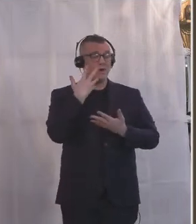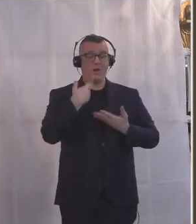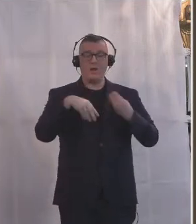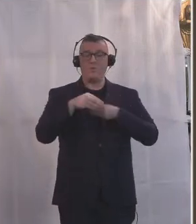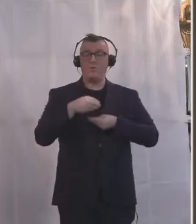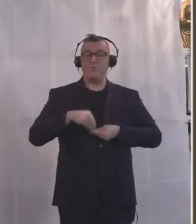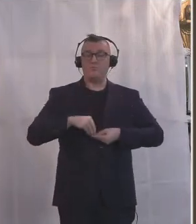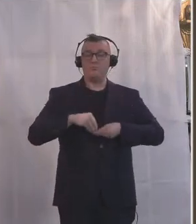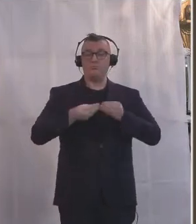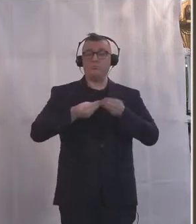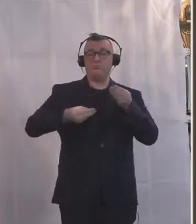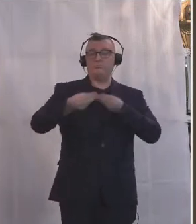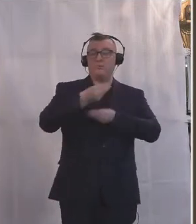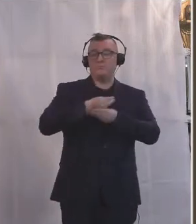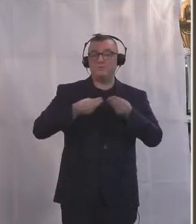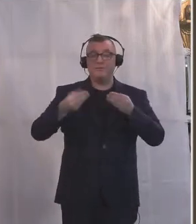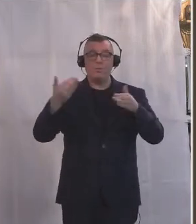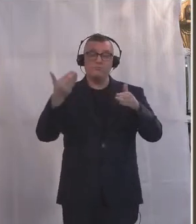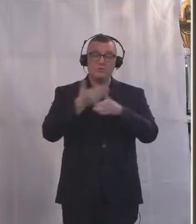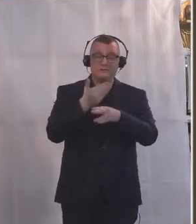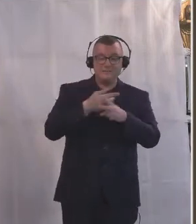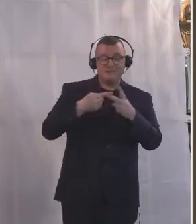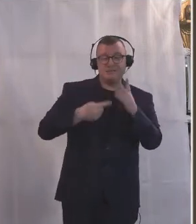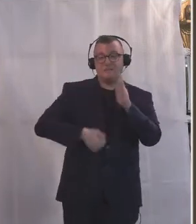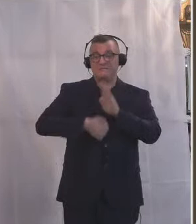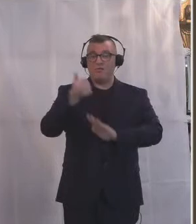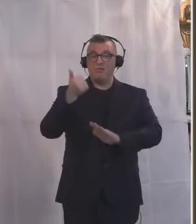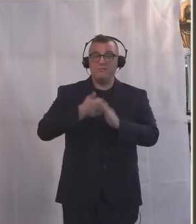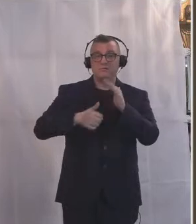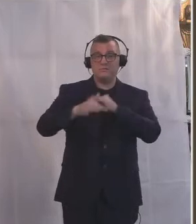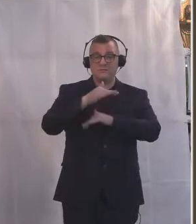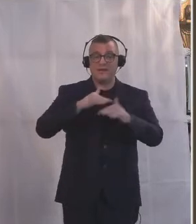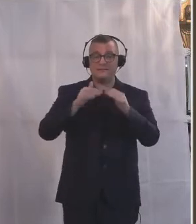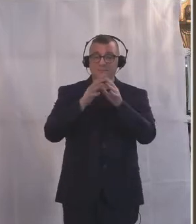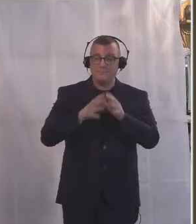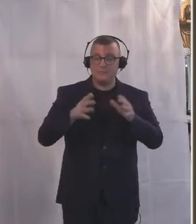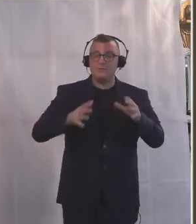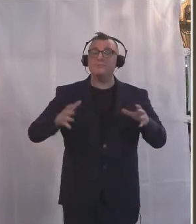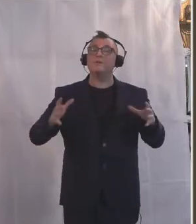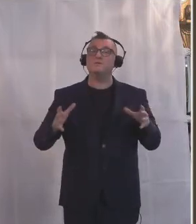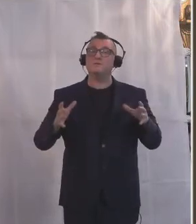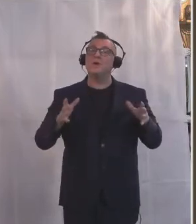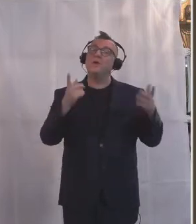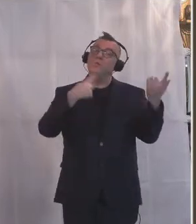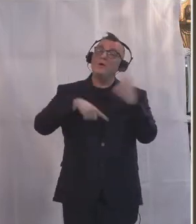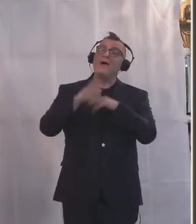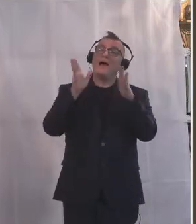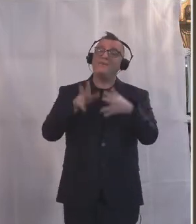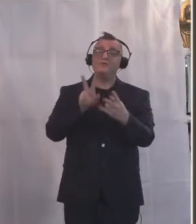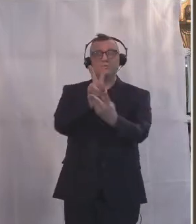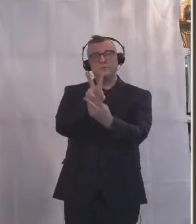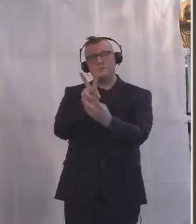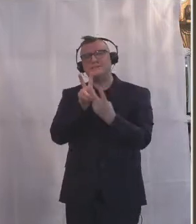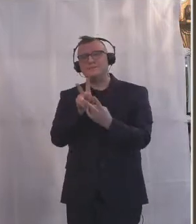our productivity, as we build our skills, as we build our society, we need to listen and tune in.